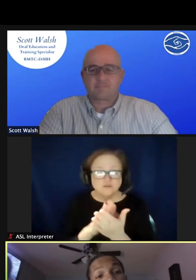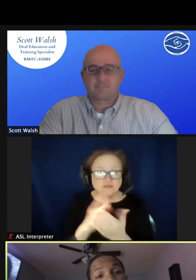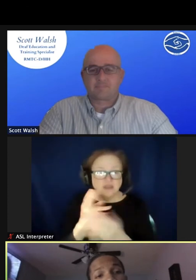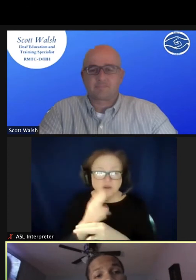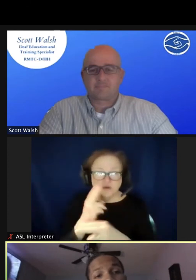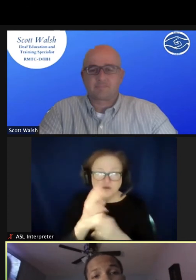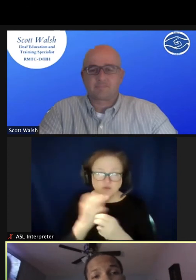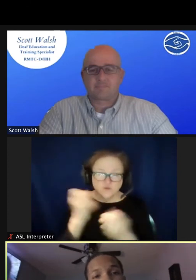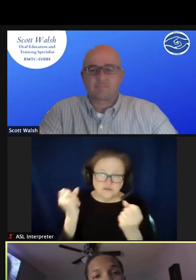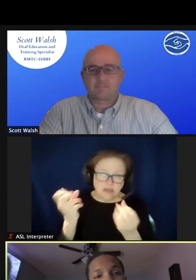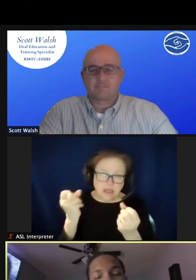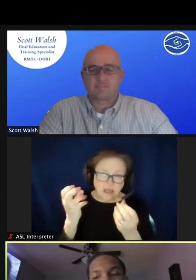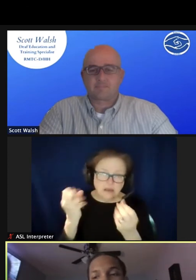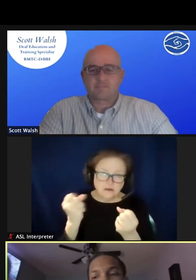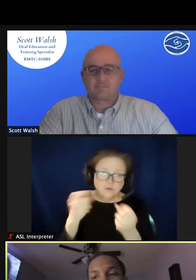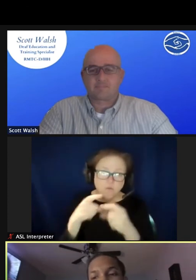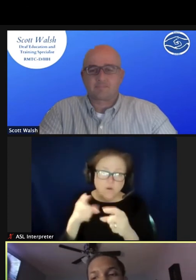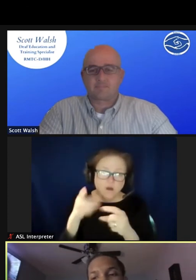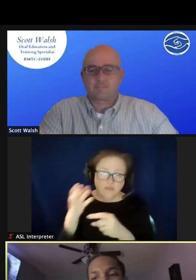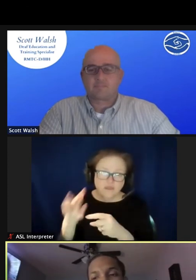where I was at the time.